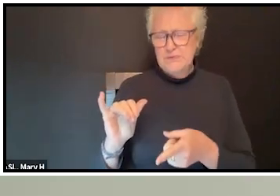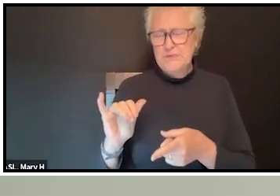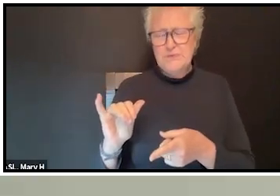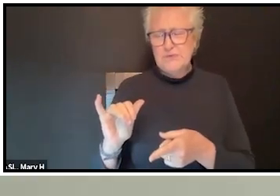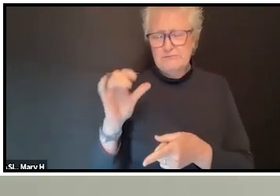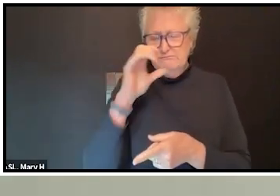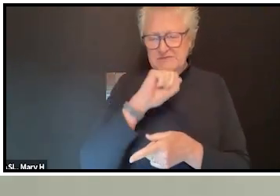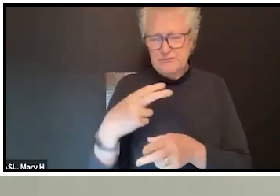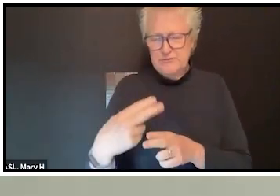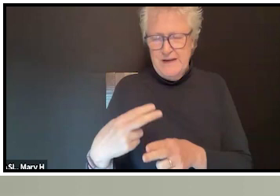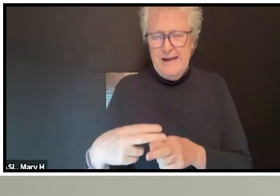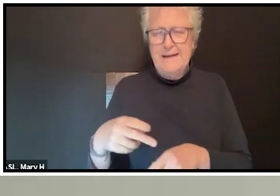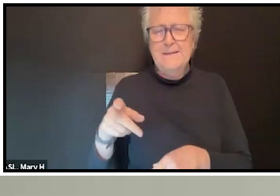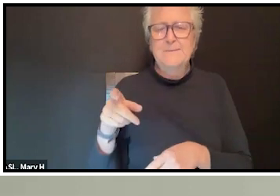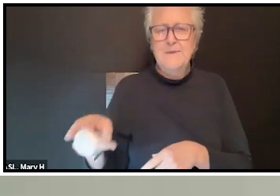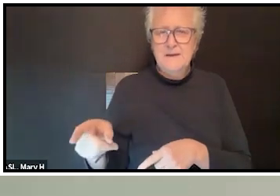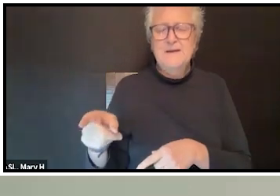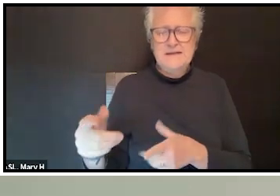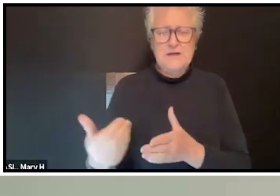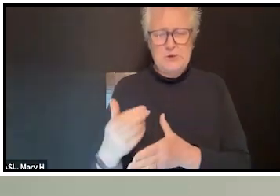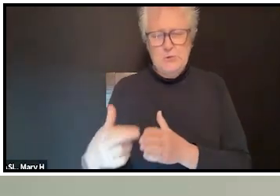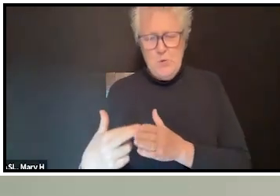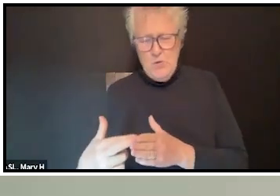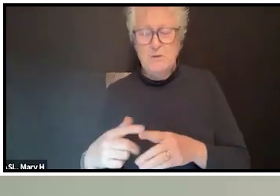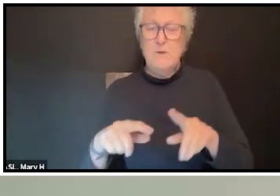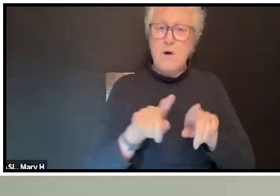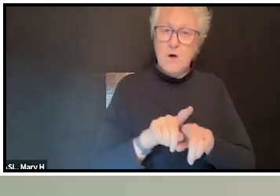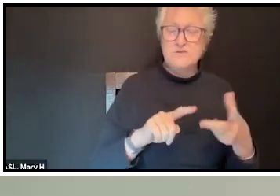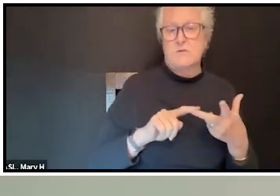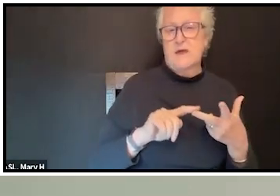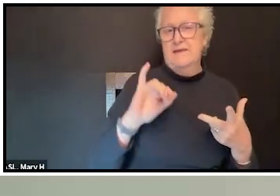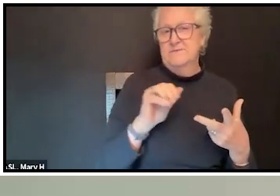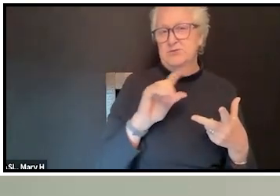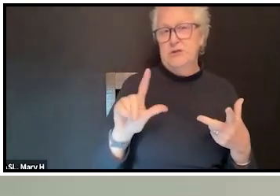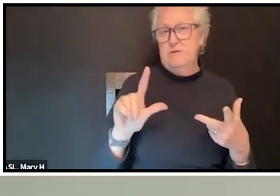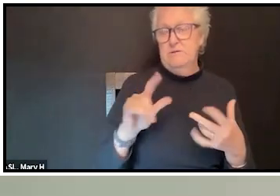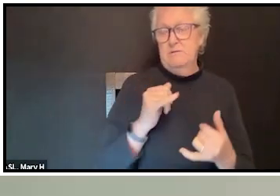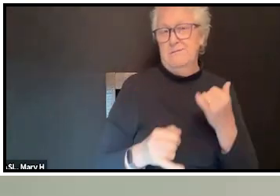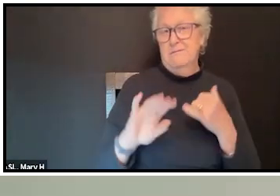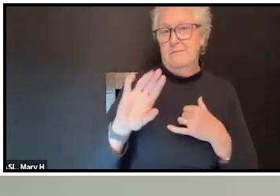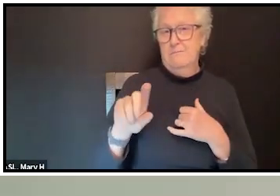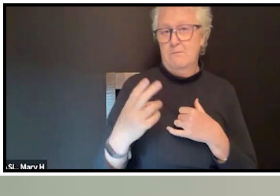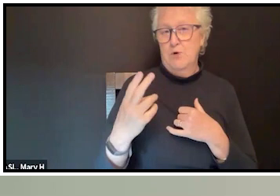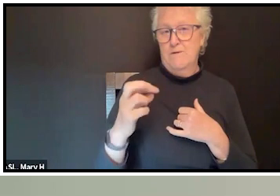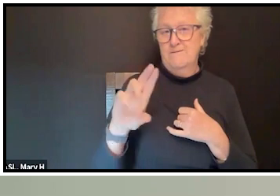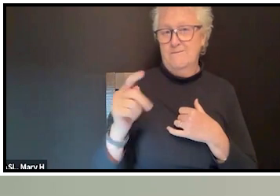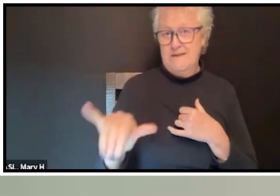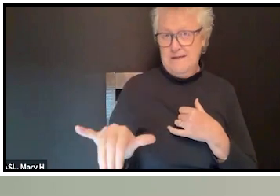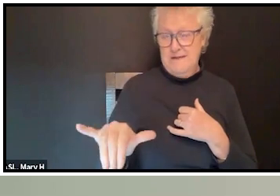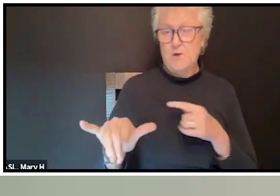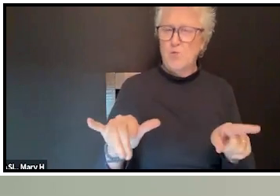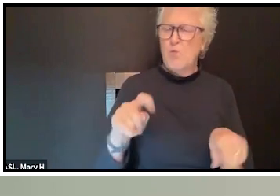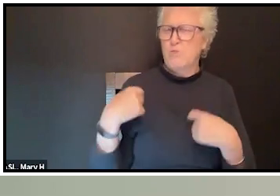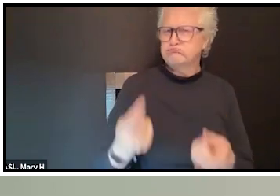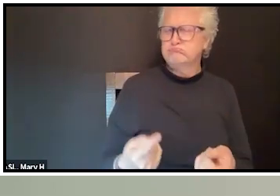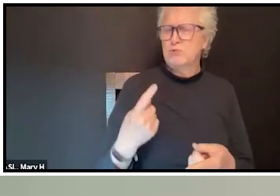new role. And we also have Jill Murphy, who was a social caseworker for many years and has now moved